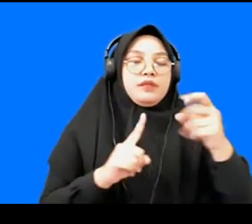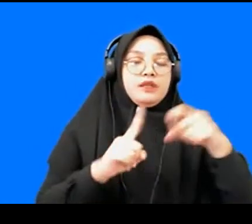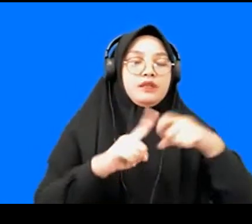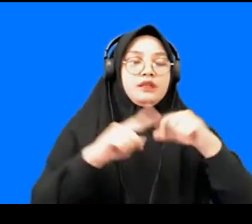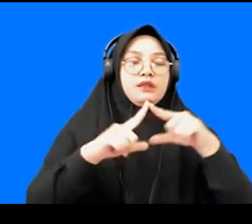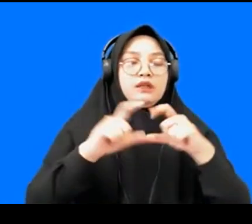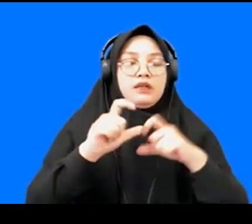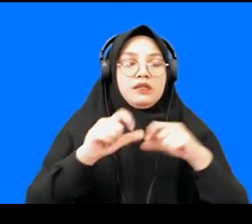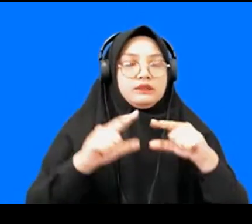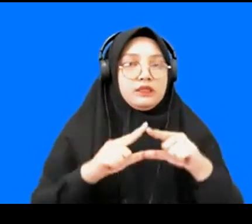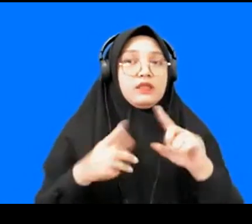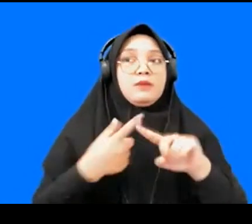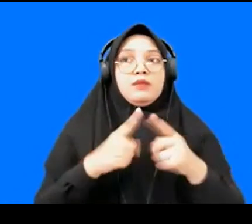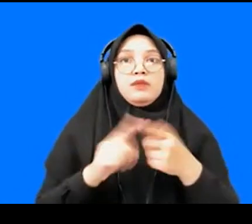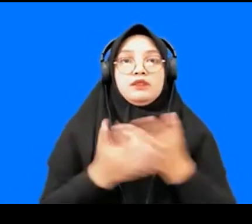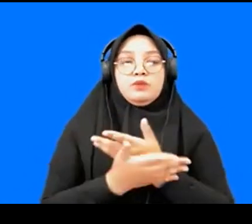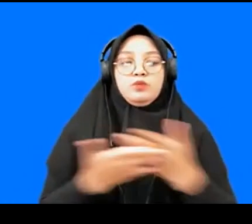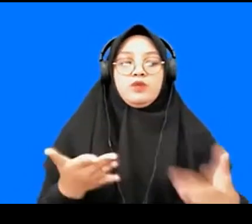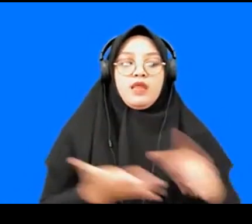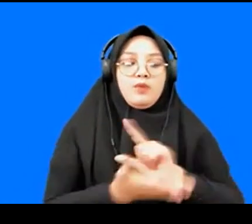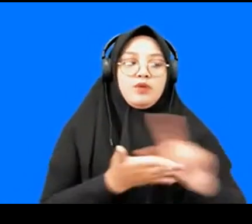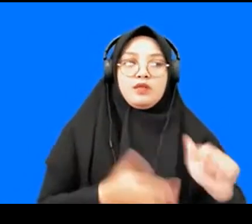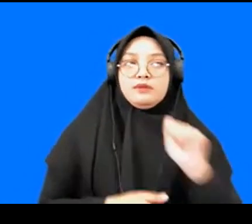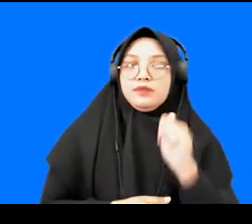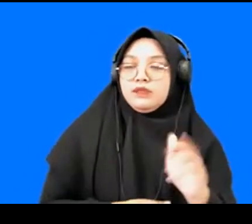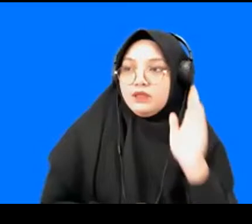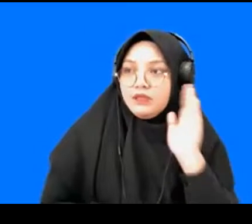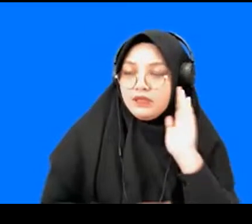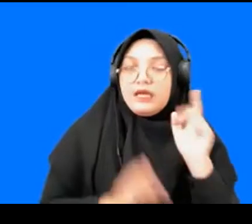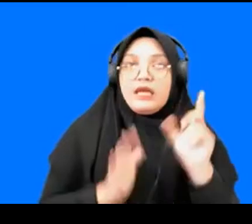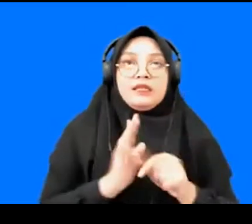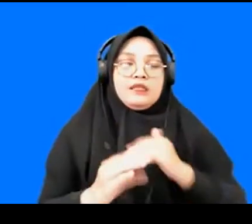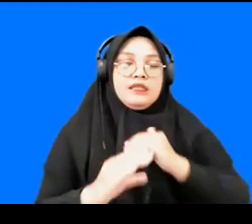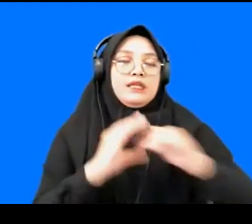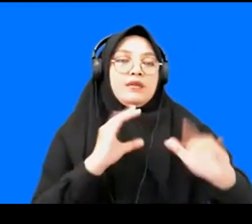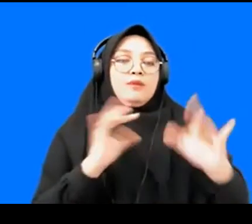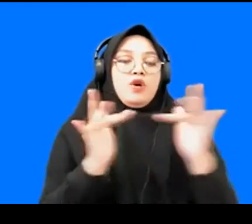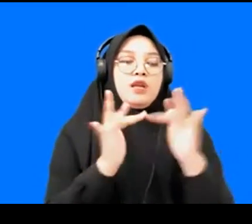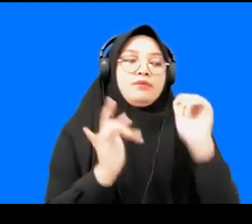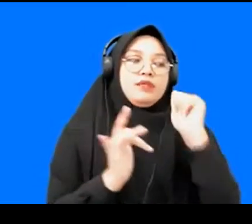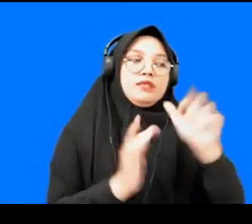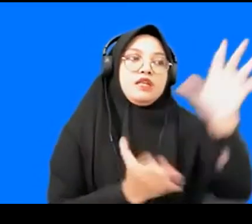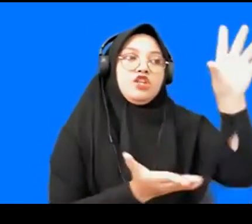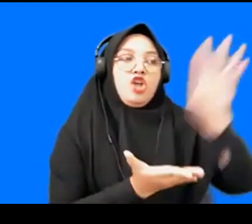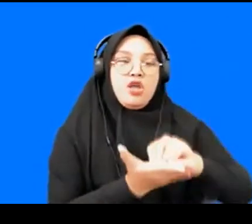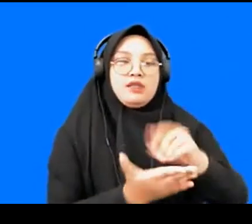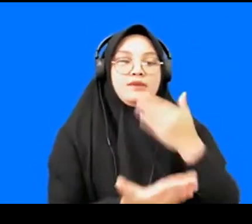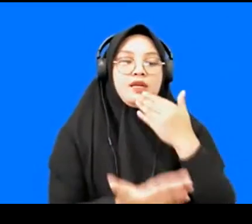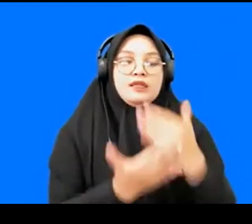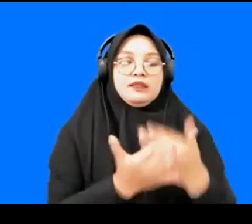for available for download also. So thank you so much. A good round of applause for our speakers.